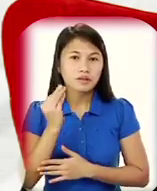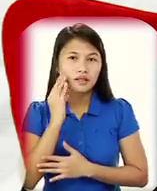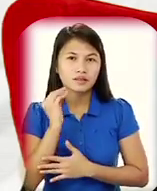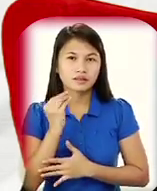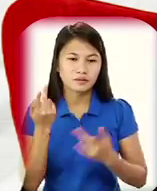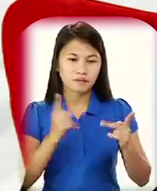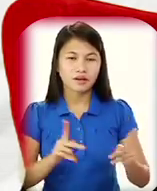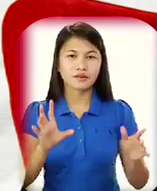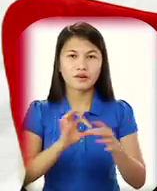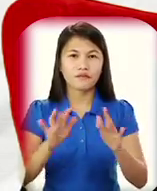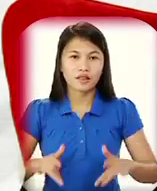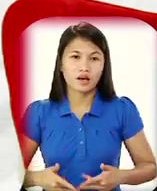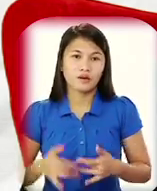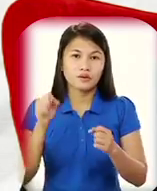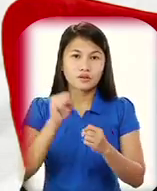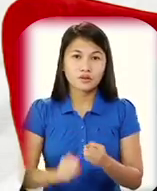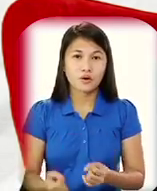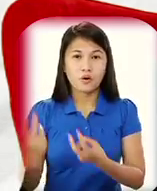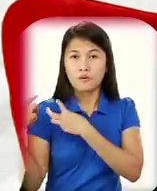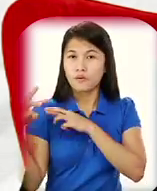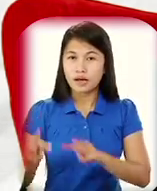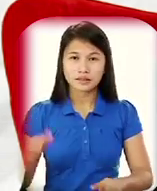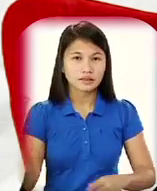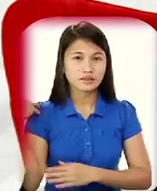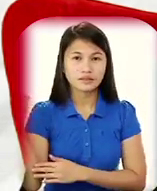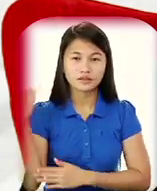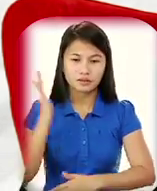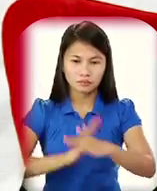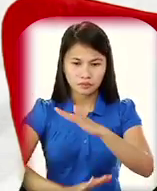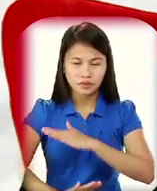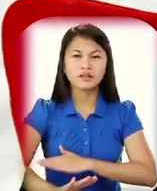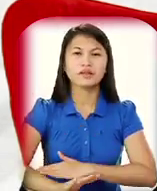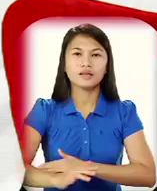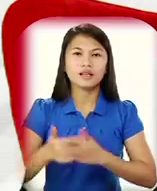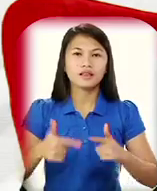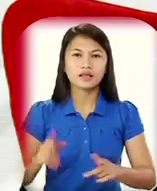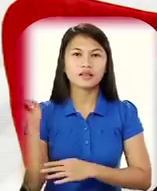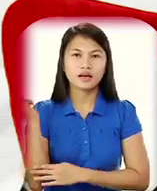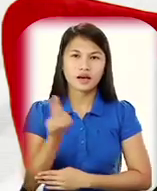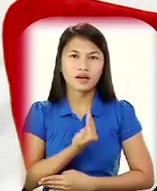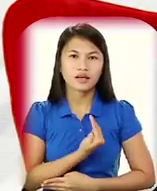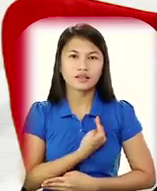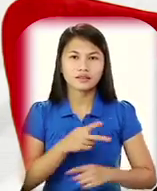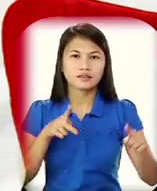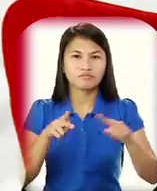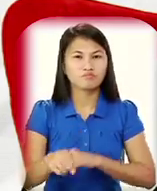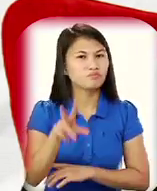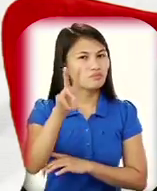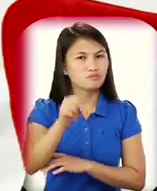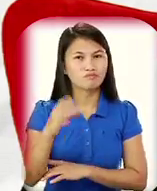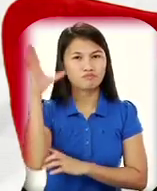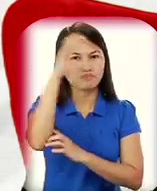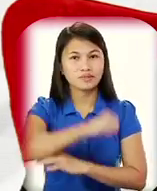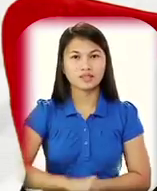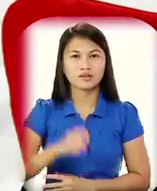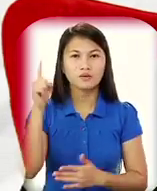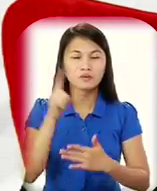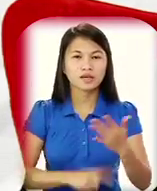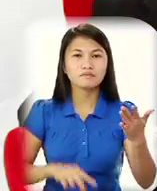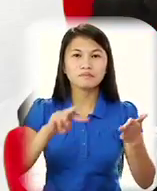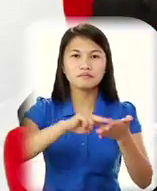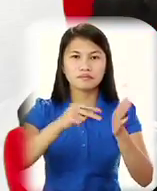the pains of life. So while they are not yet born, let us terminate their lives. No, you are missing the